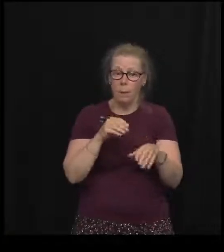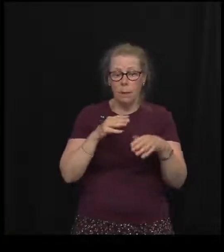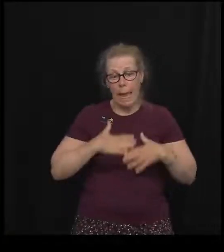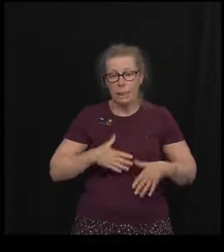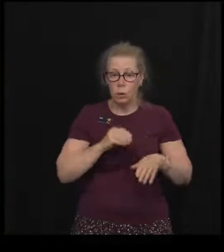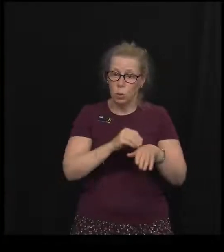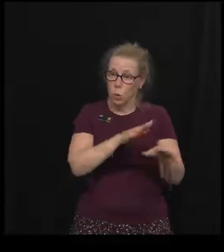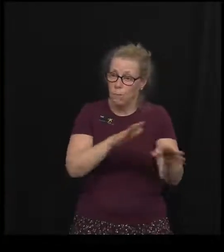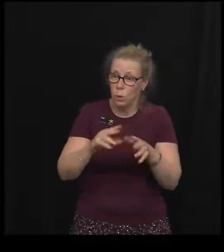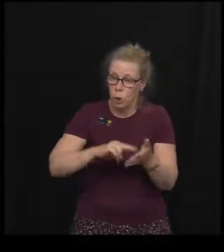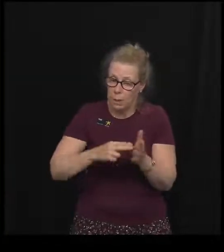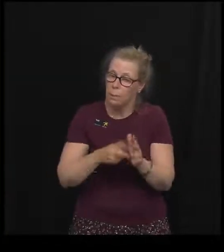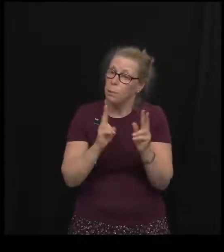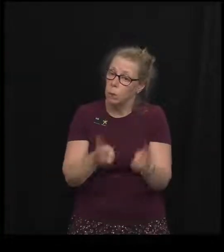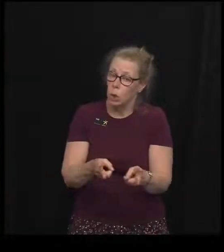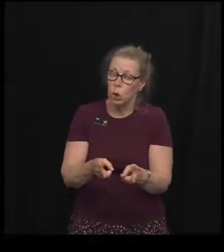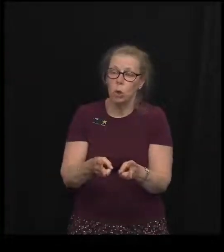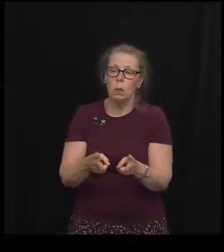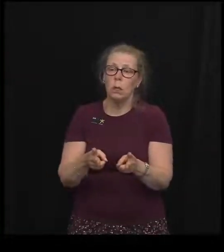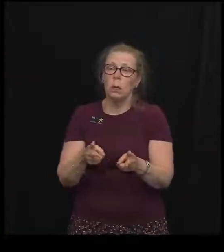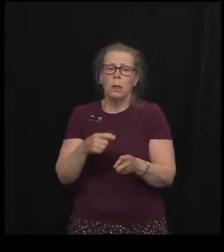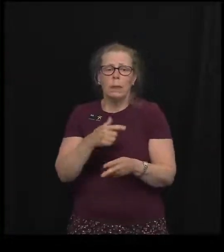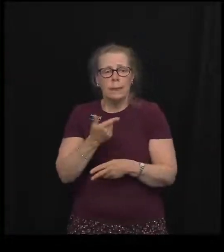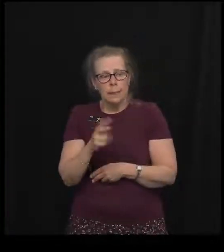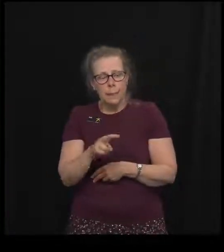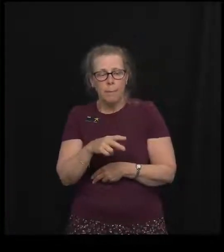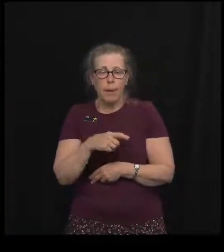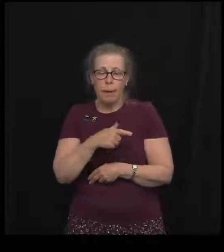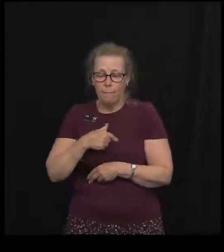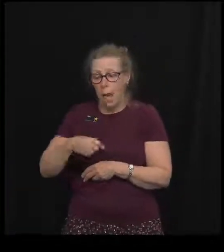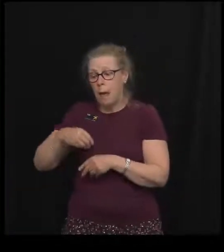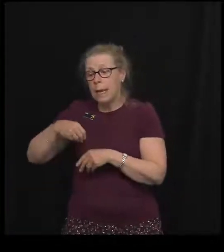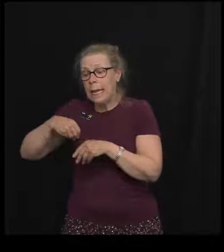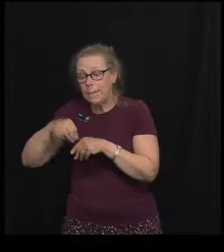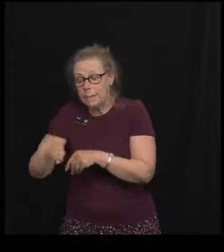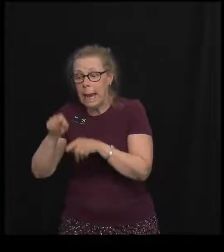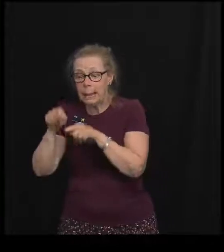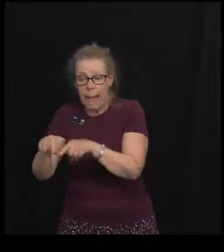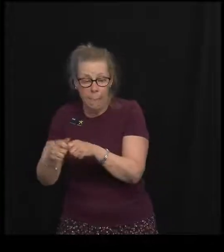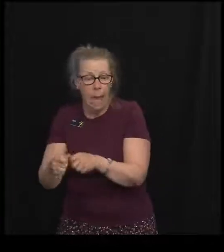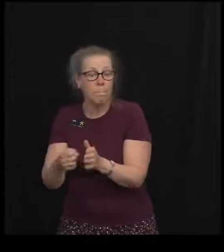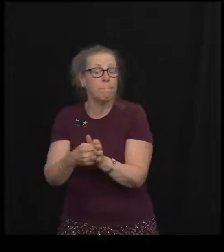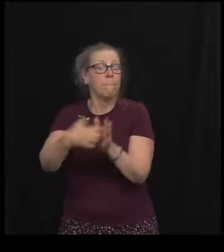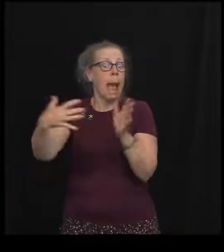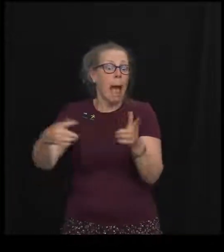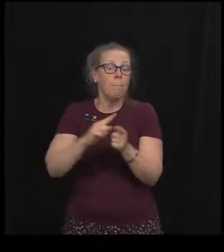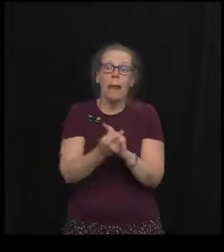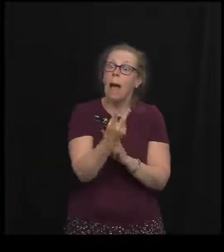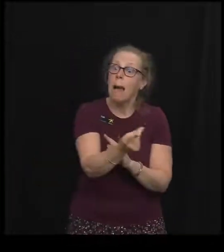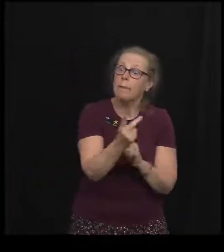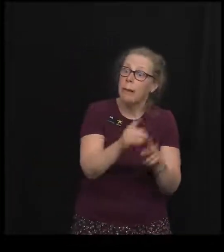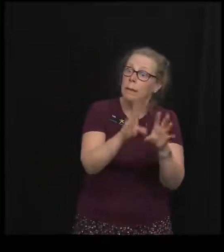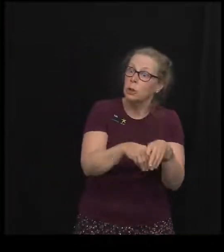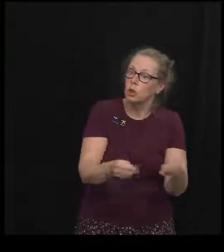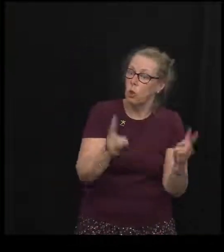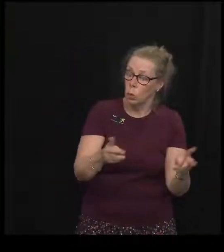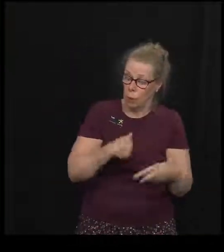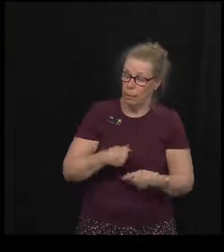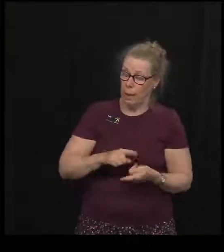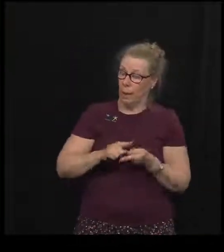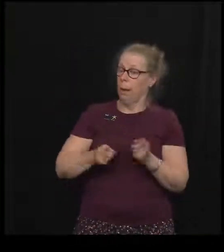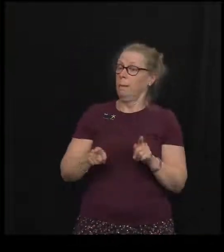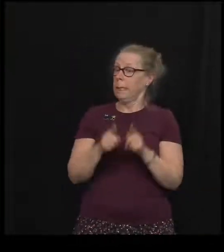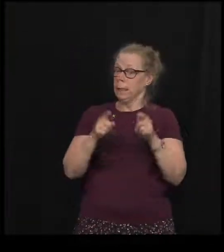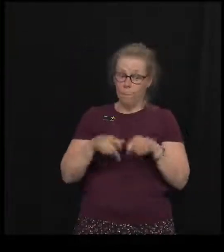wonderful examples of when we've invested in one thing that has benefits in another thing. Just give me one example. The Gates Foundation,